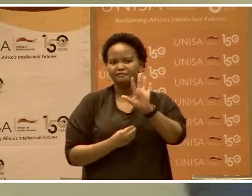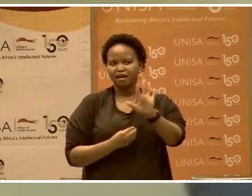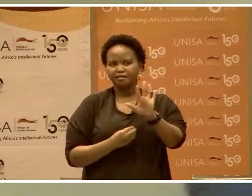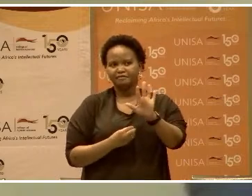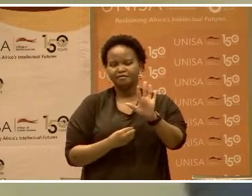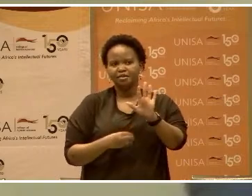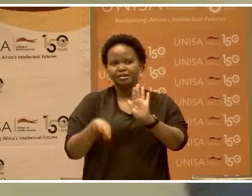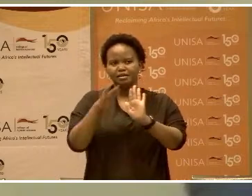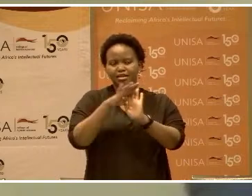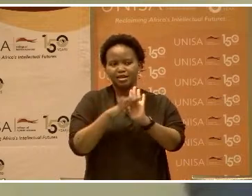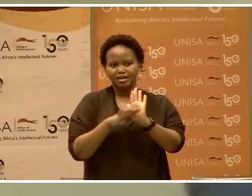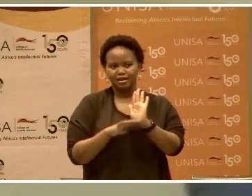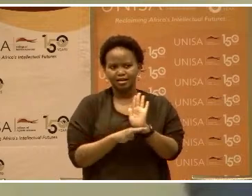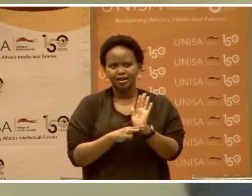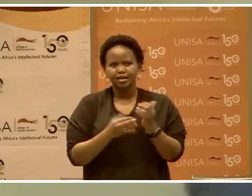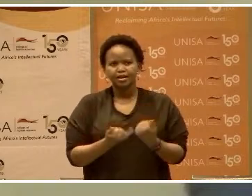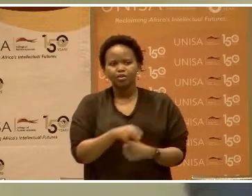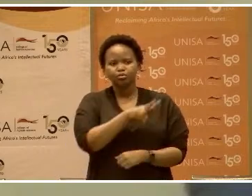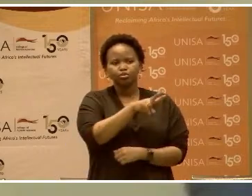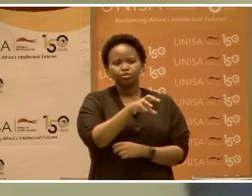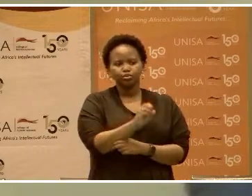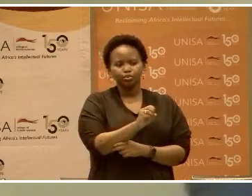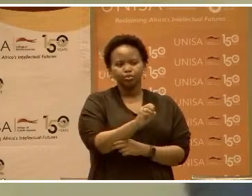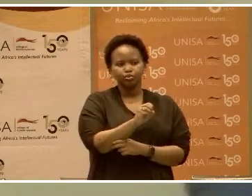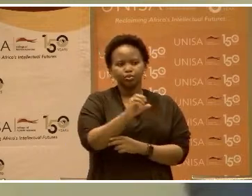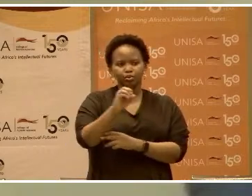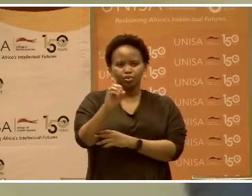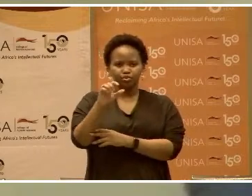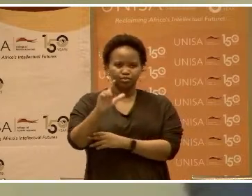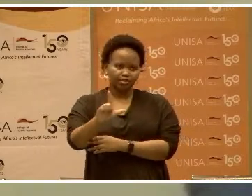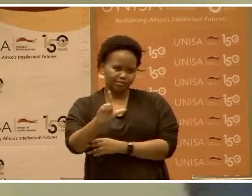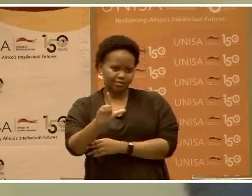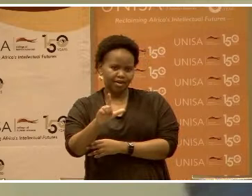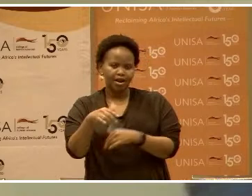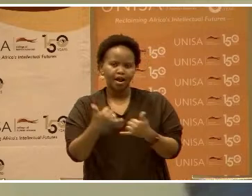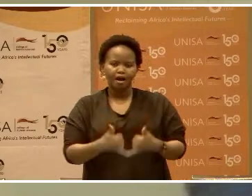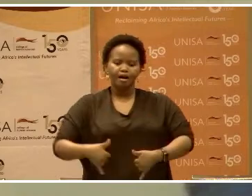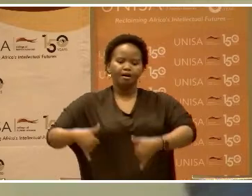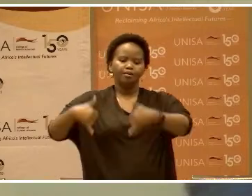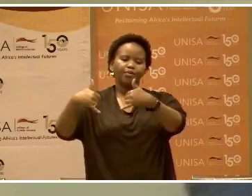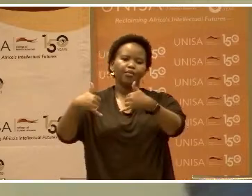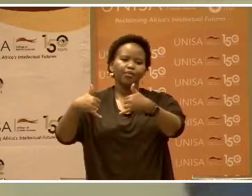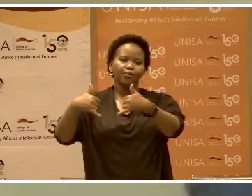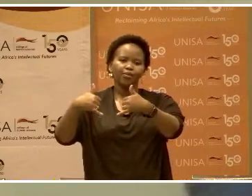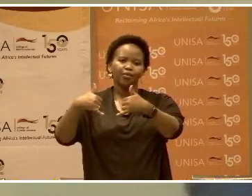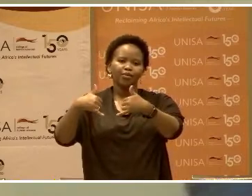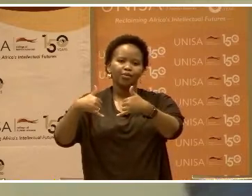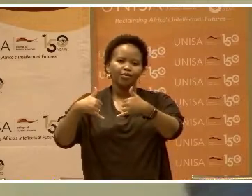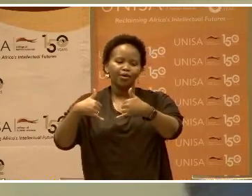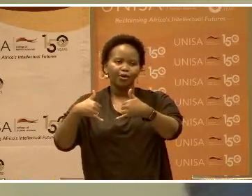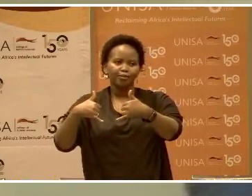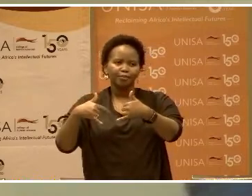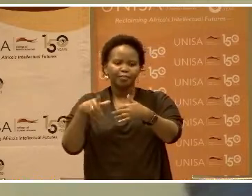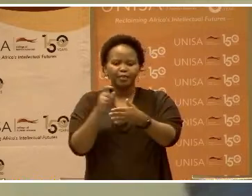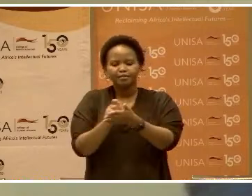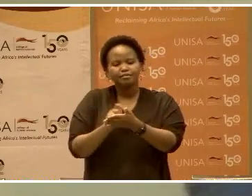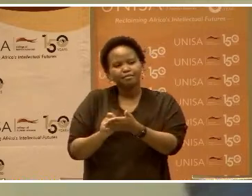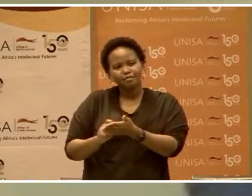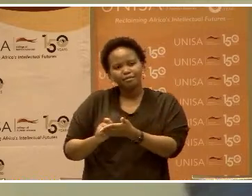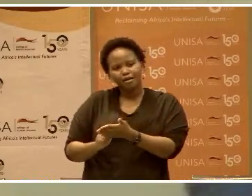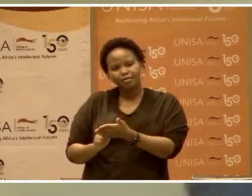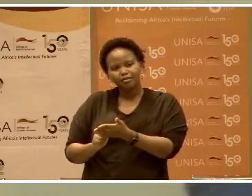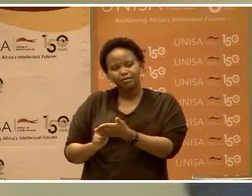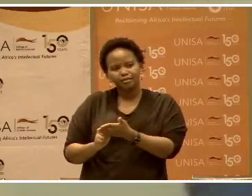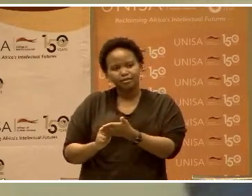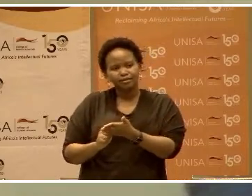2007, Prof. Tella was awarded a small grant for thesis writing for PhD student category in Africa by